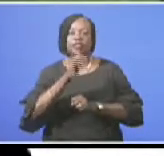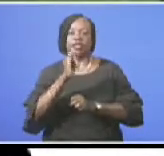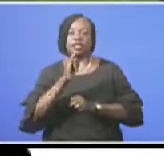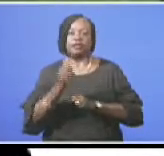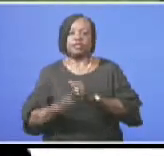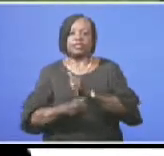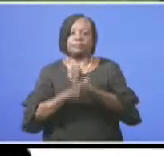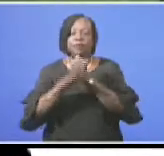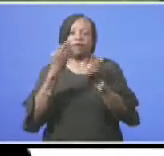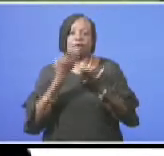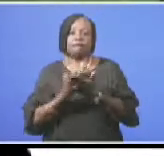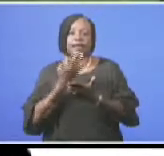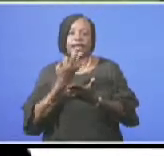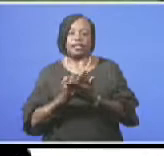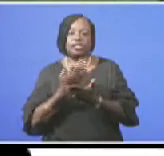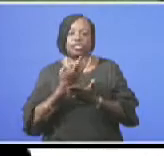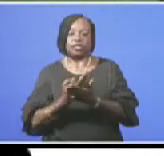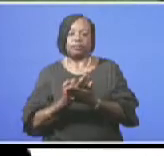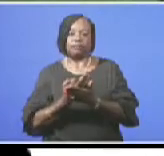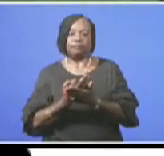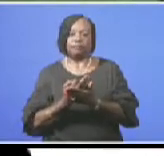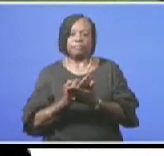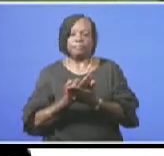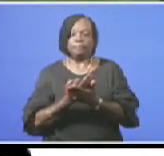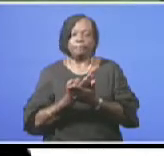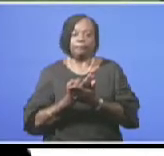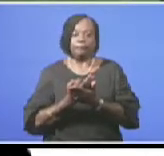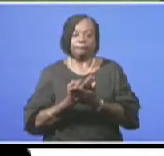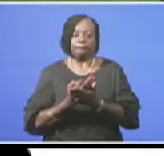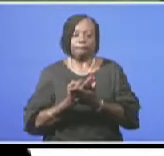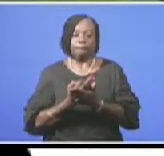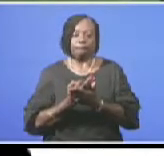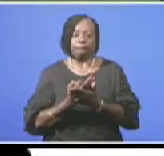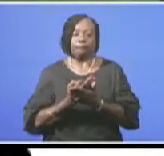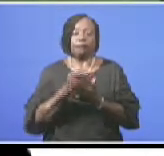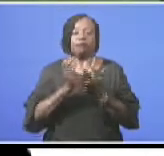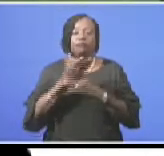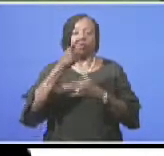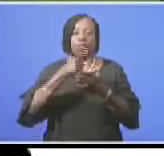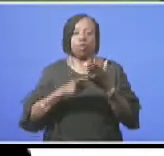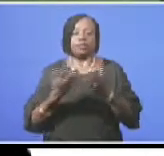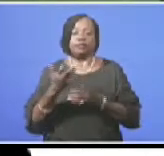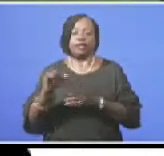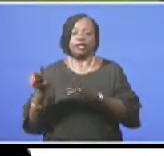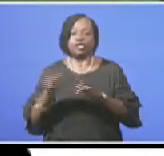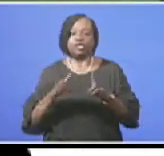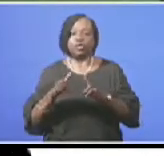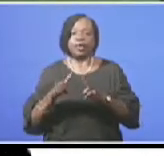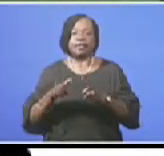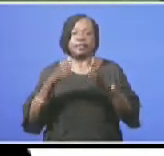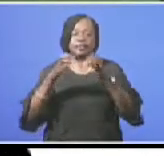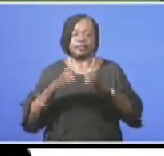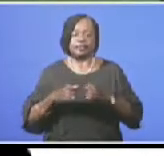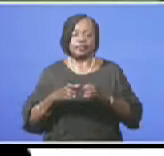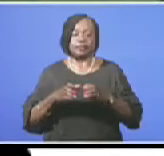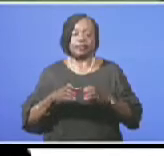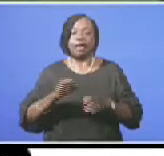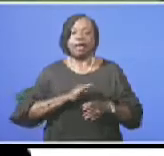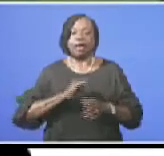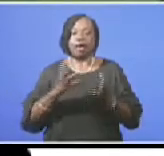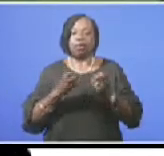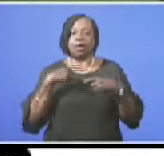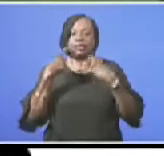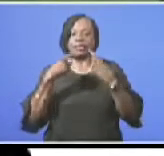financially, they are manifesting these initiatives through what they do as a corporate citizen. So I would like to